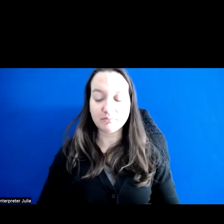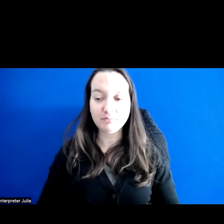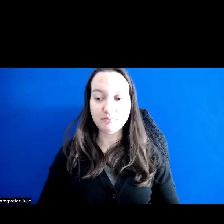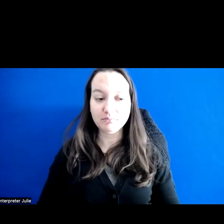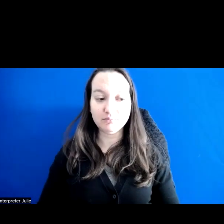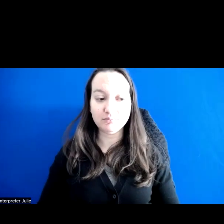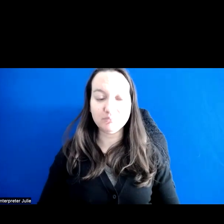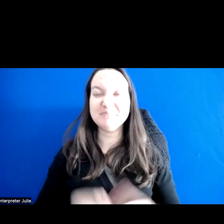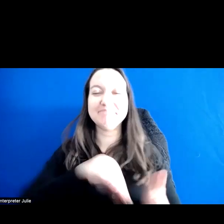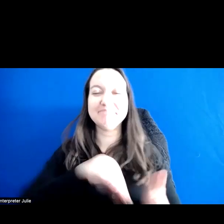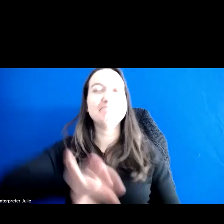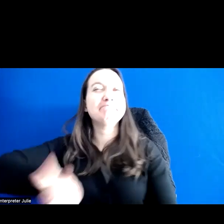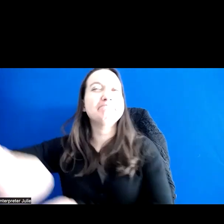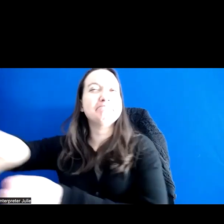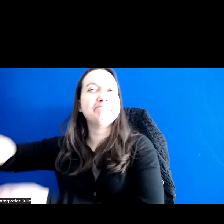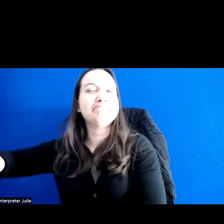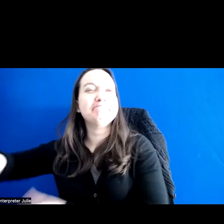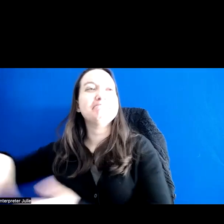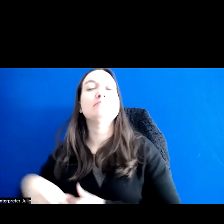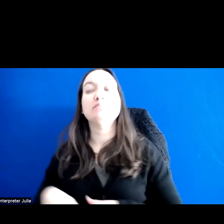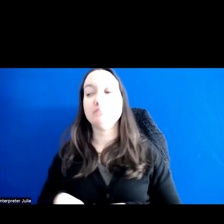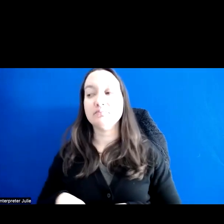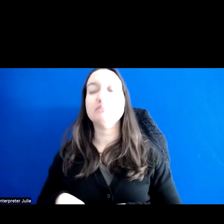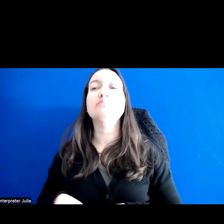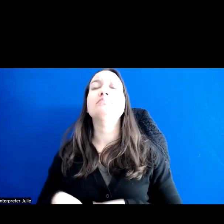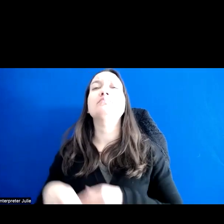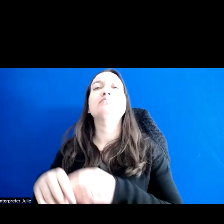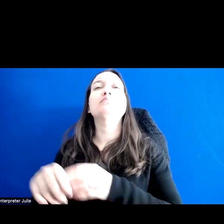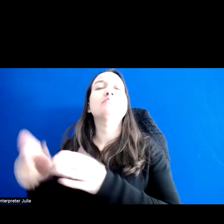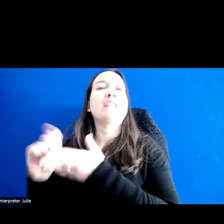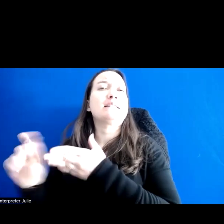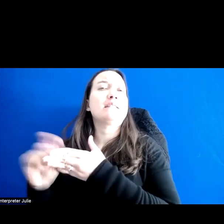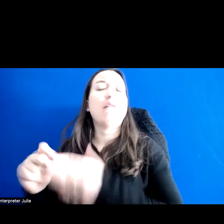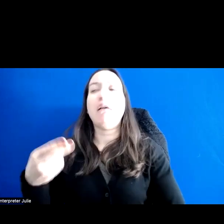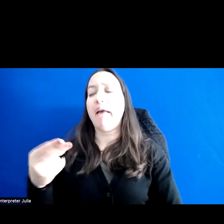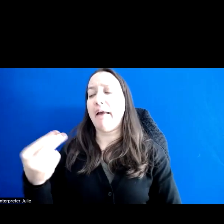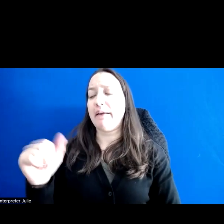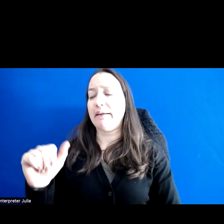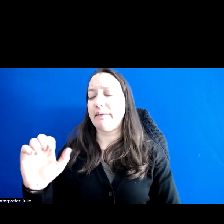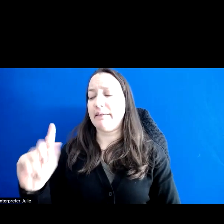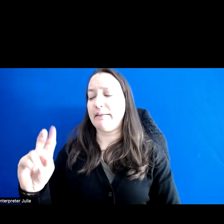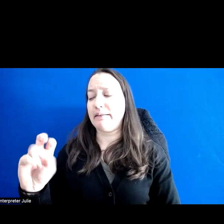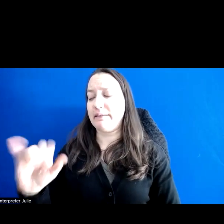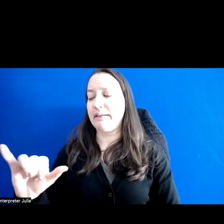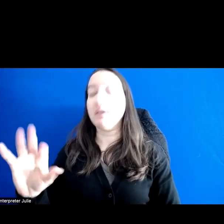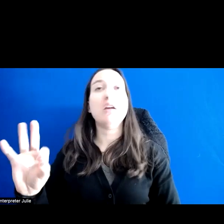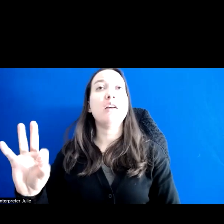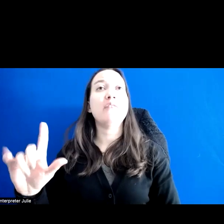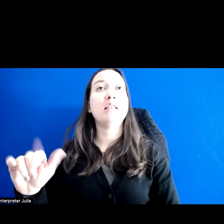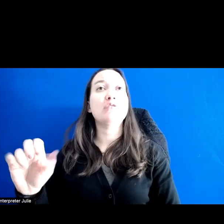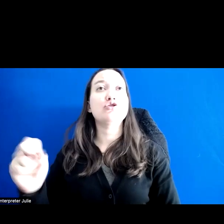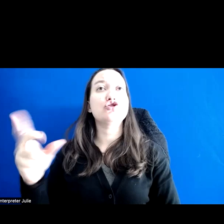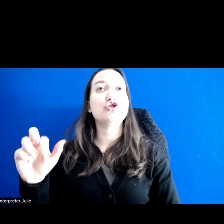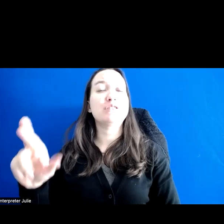I shall put that to one side. It also has an essay by the Hackney Flashers, which was a group of feminist